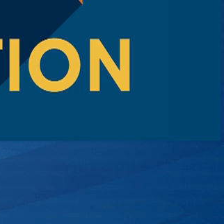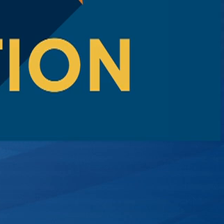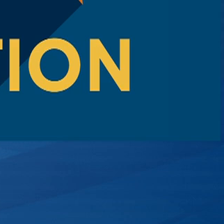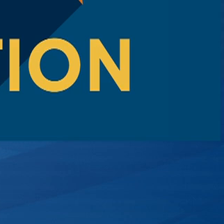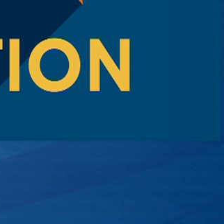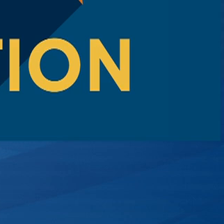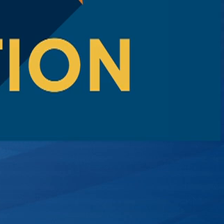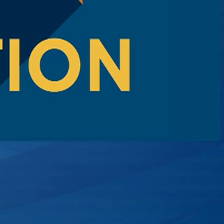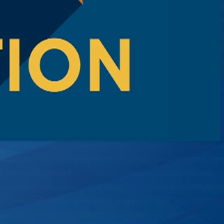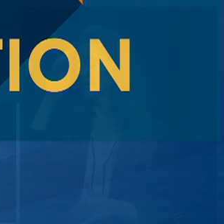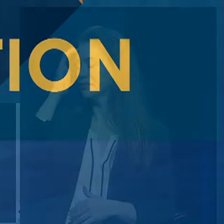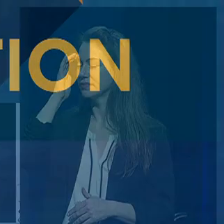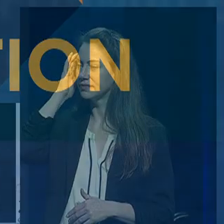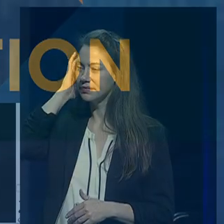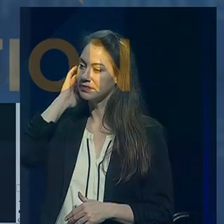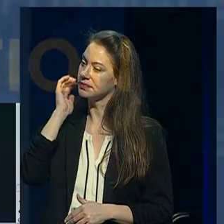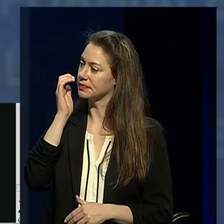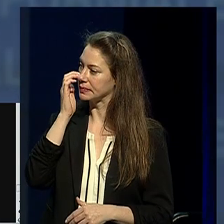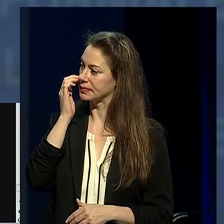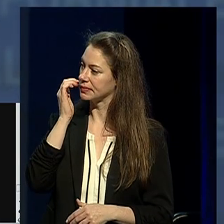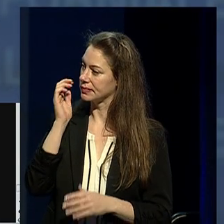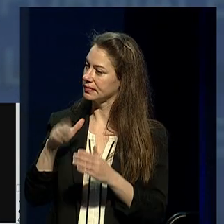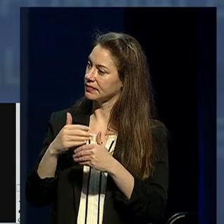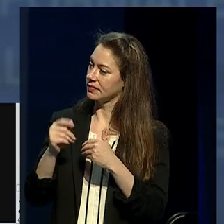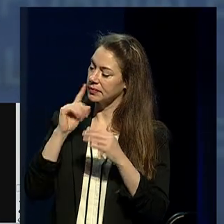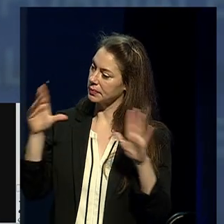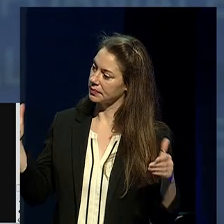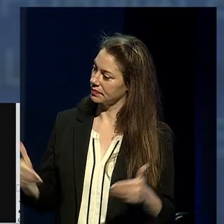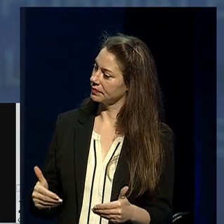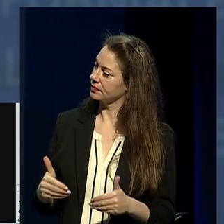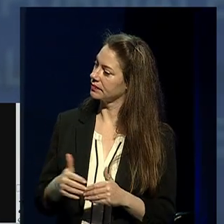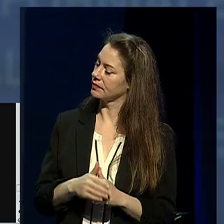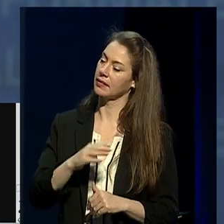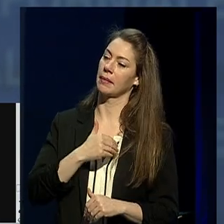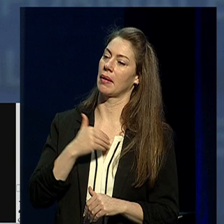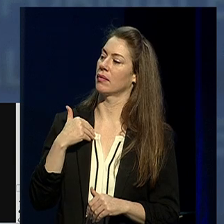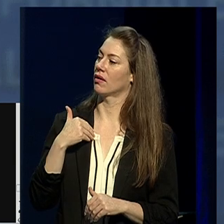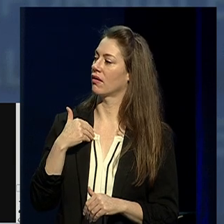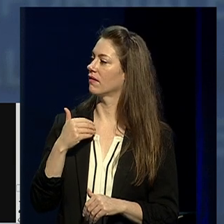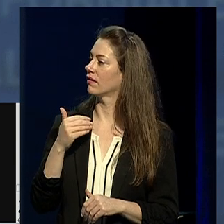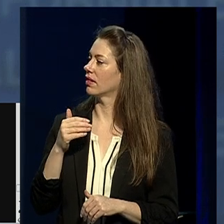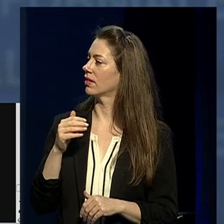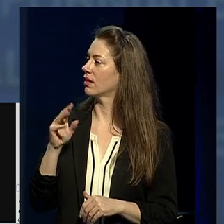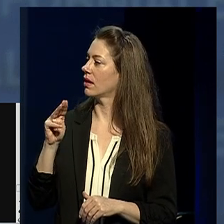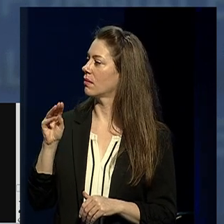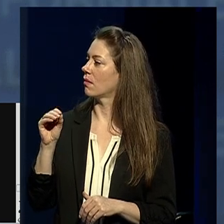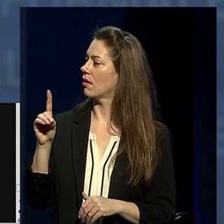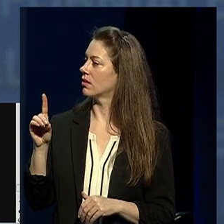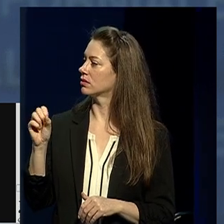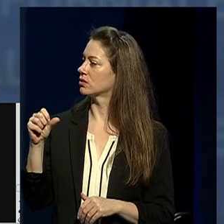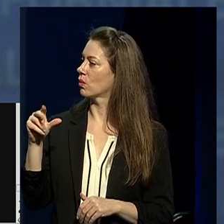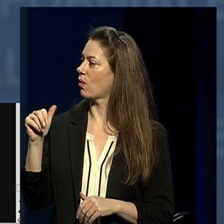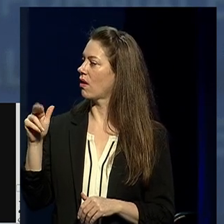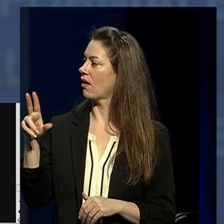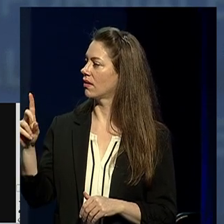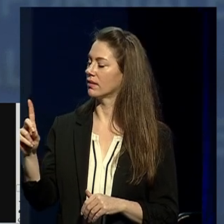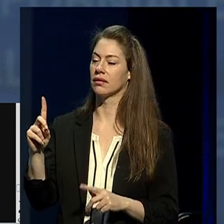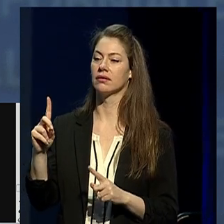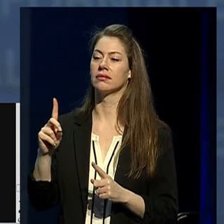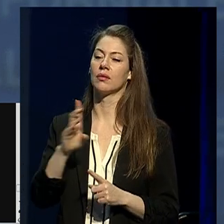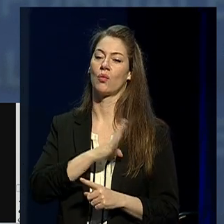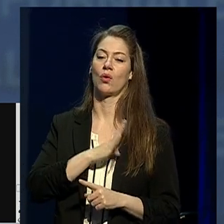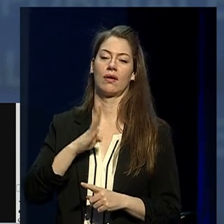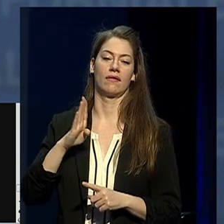Thank you, Hillary. Next, I want to bring up, and I am a member of the Moss Squad, I want to bring up our Board of Equalization